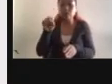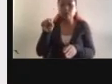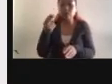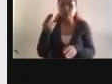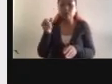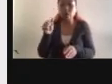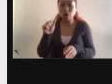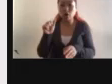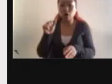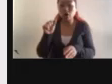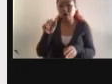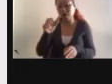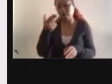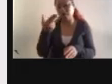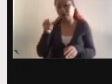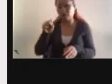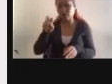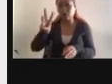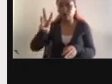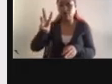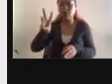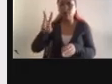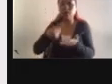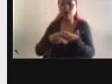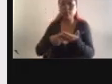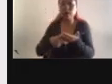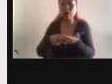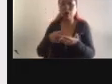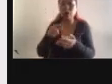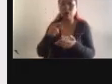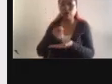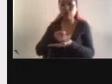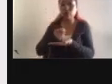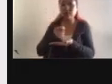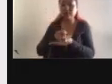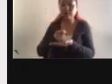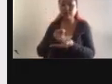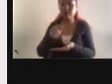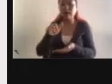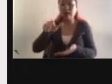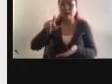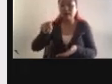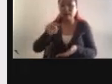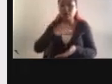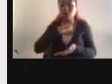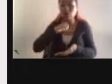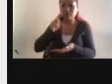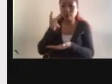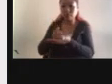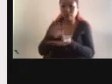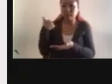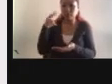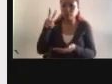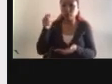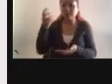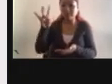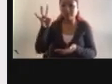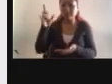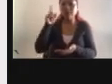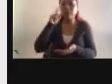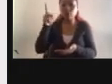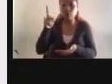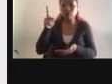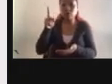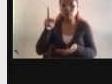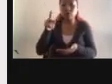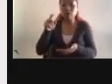which was authorized by Congress in 2017 to allow us to perform that occupational surveillance after an astronaut